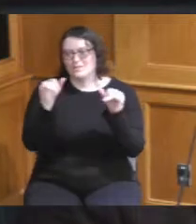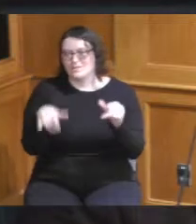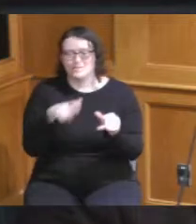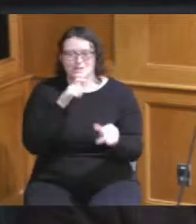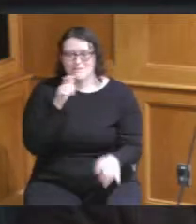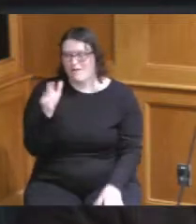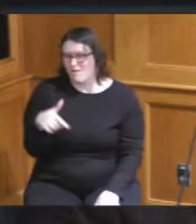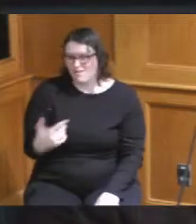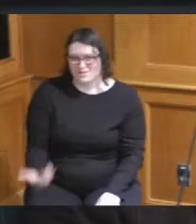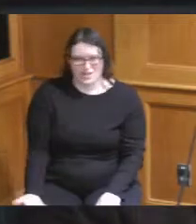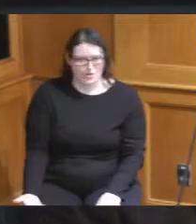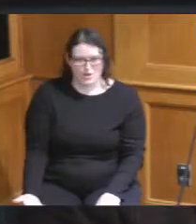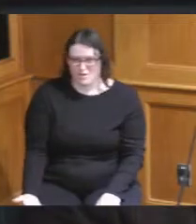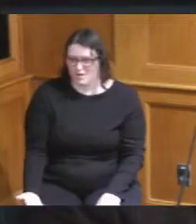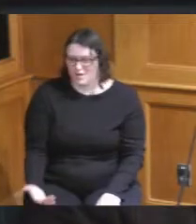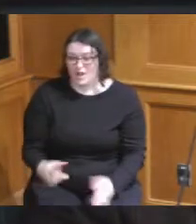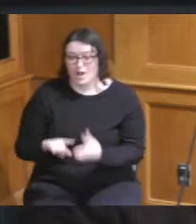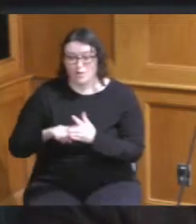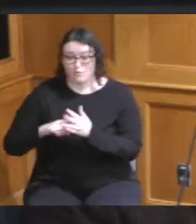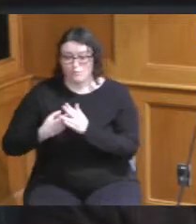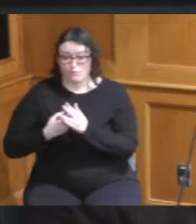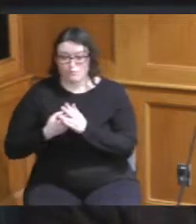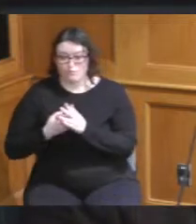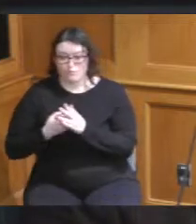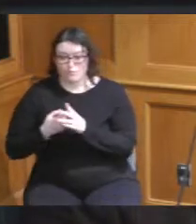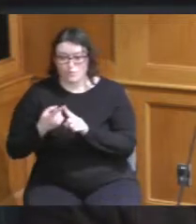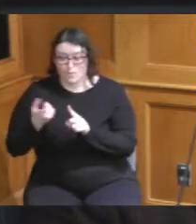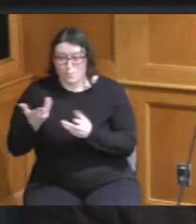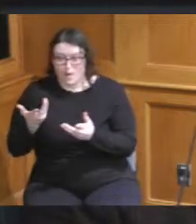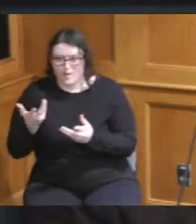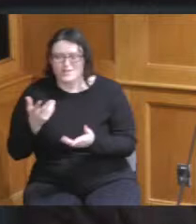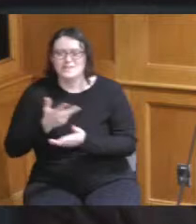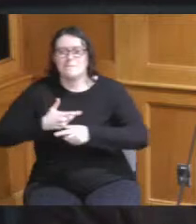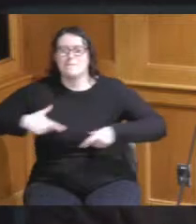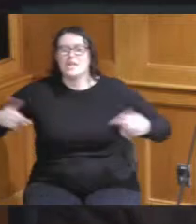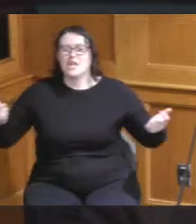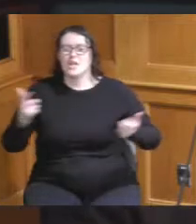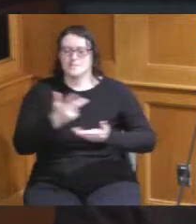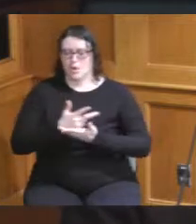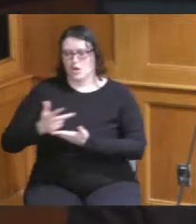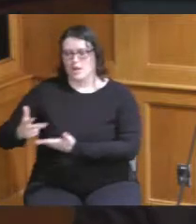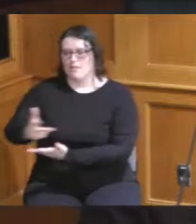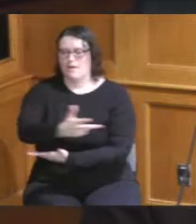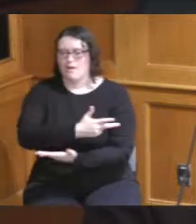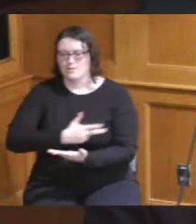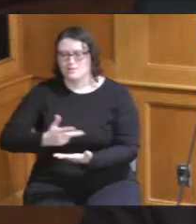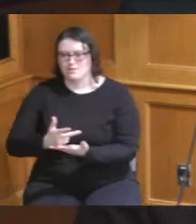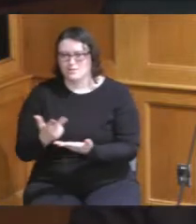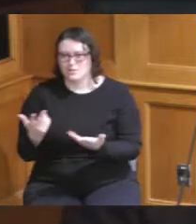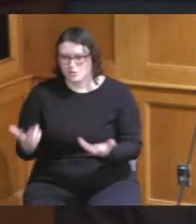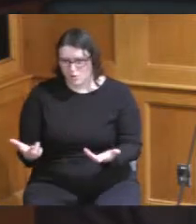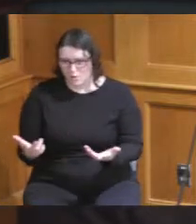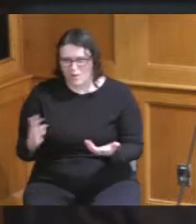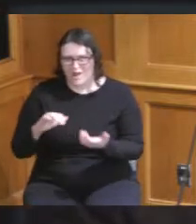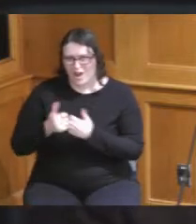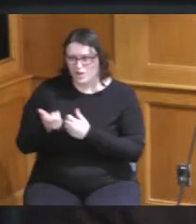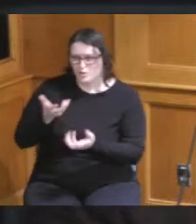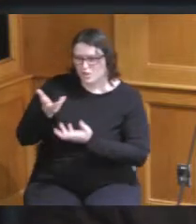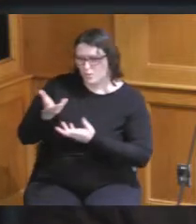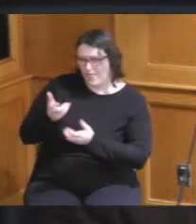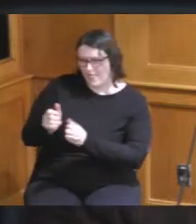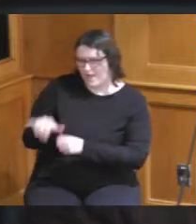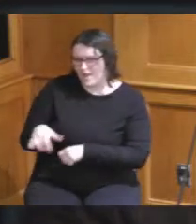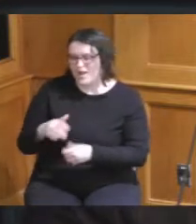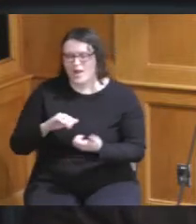and the origin is these large parking lots. And so then it becomes a matter of, all right, well, how do we deal with that? And how do